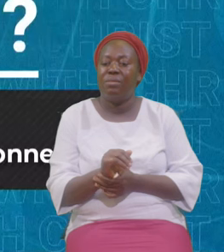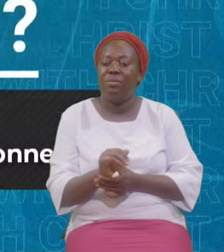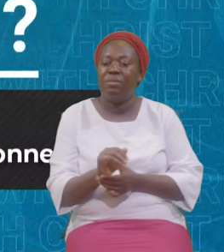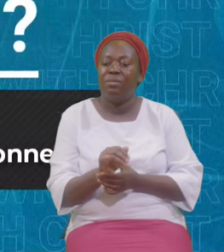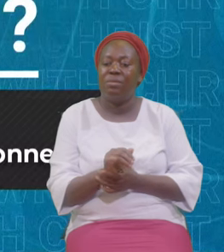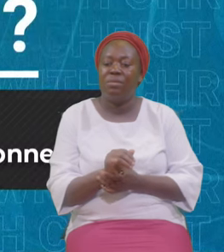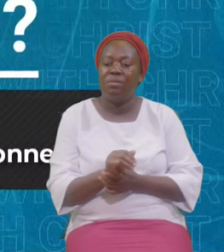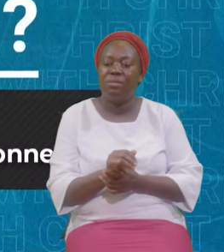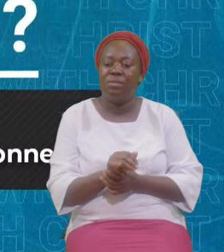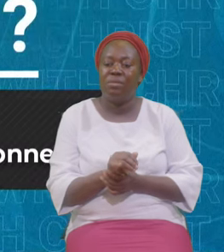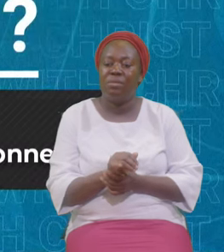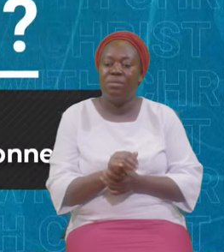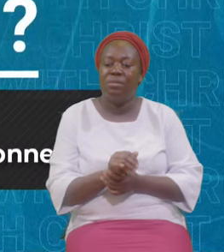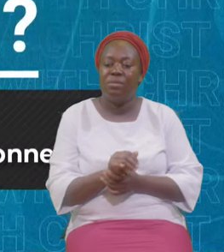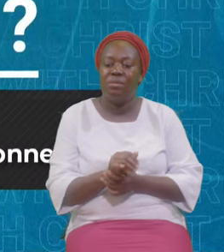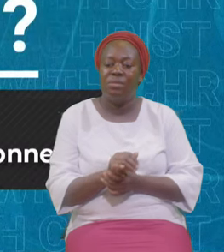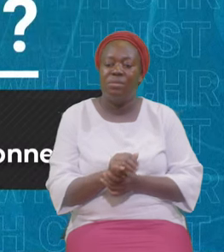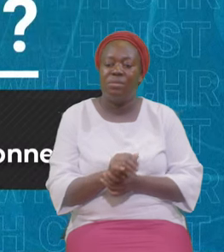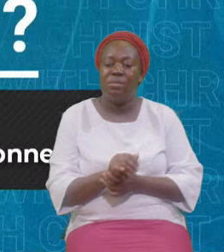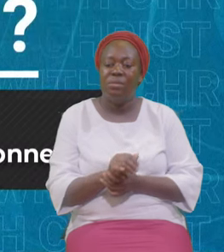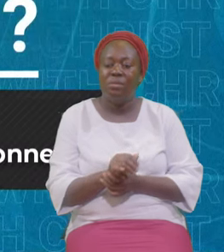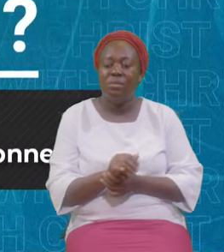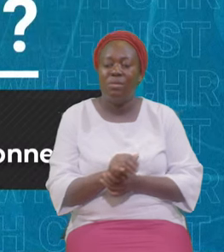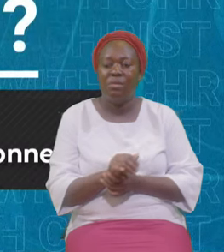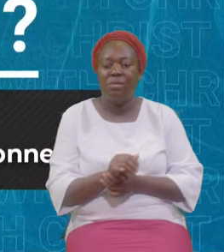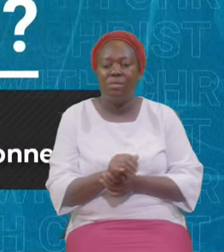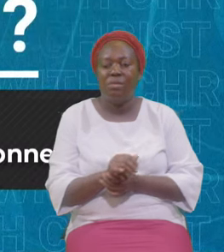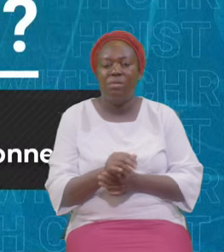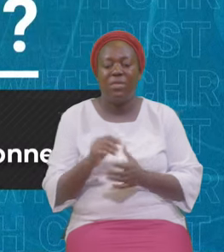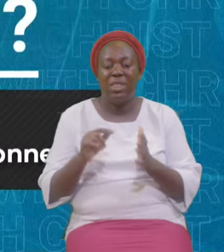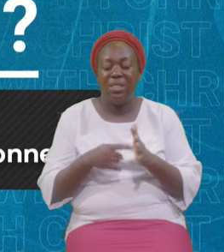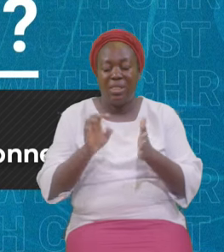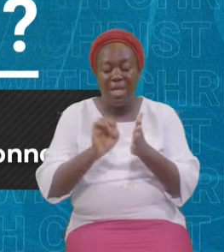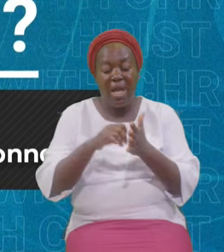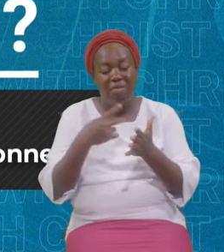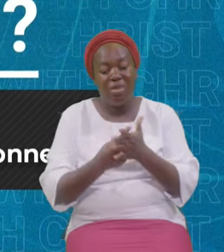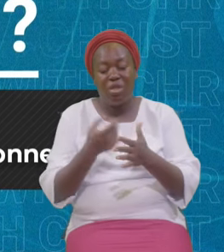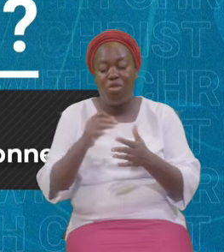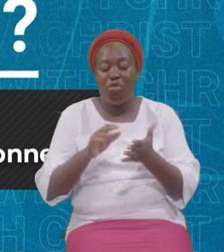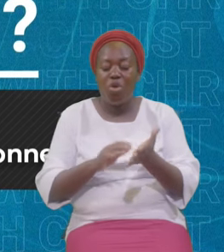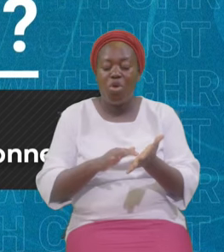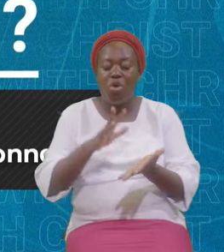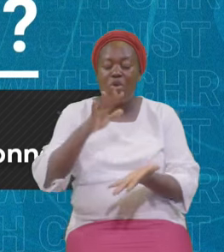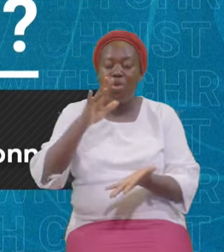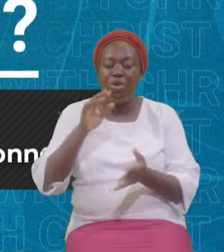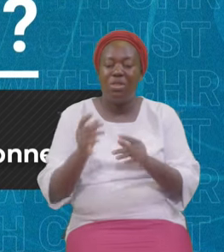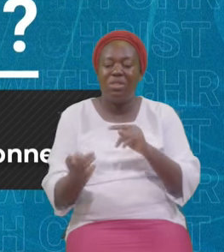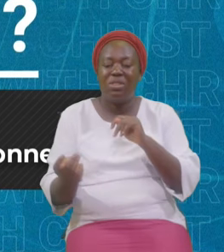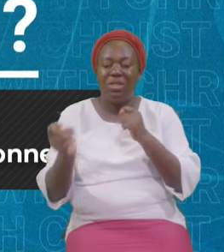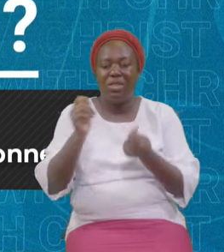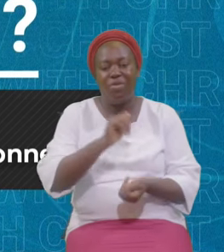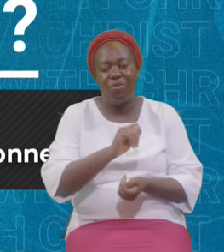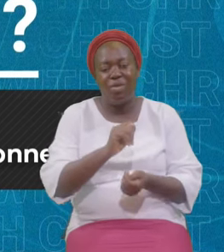the evidence of glorious transformation. So please keep your hand up until the counselor gets to